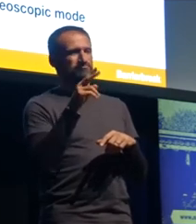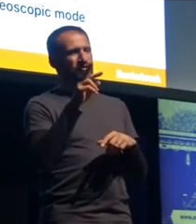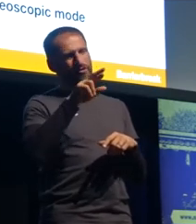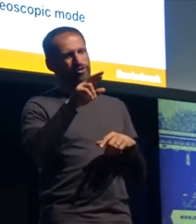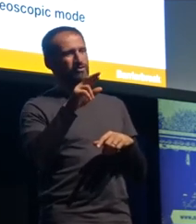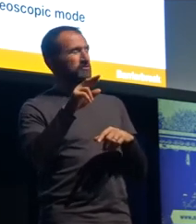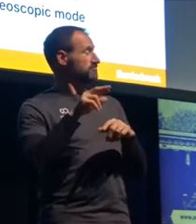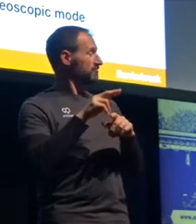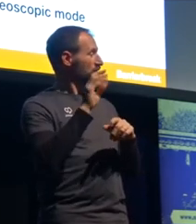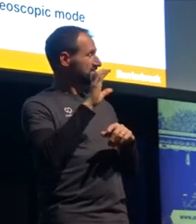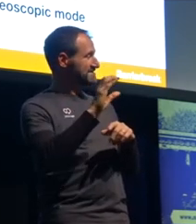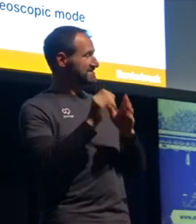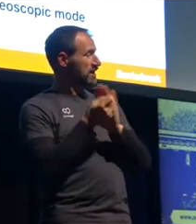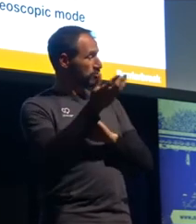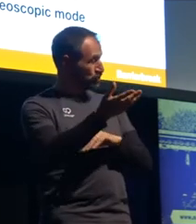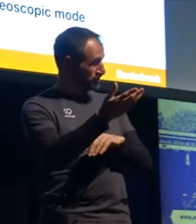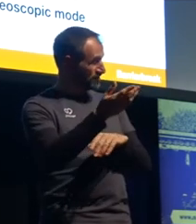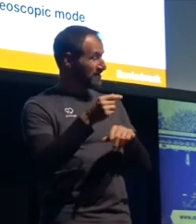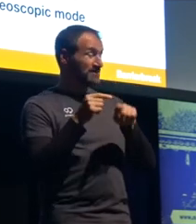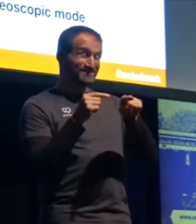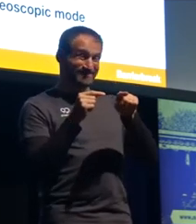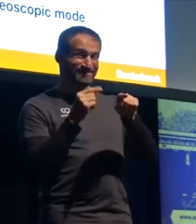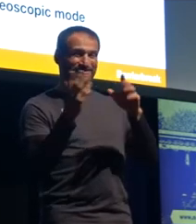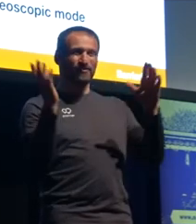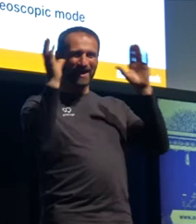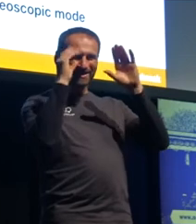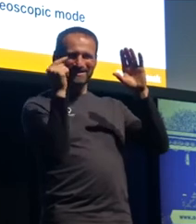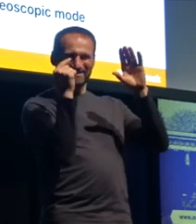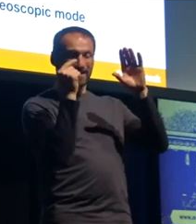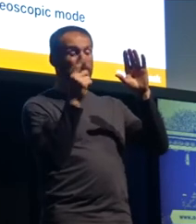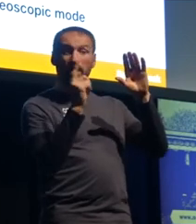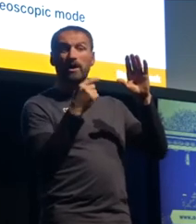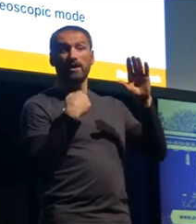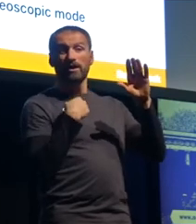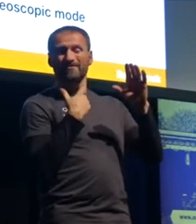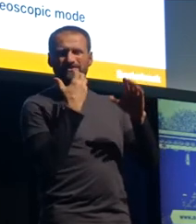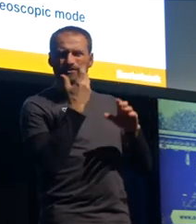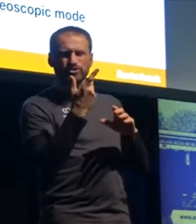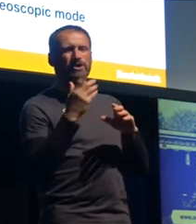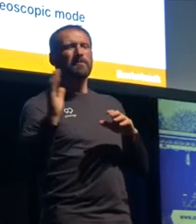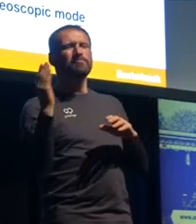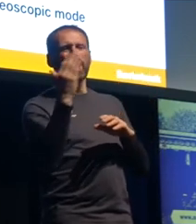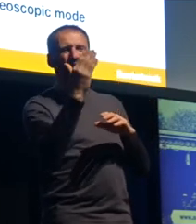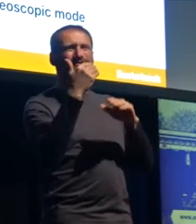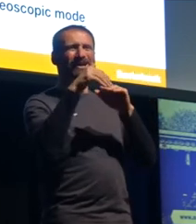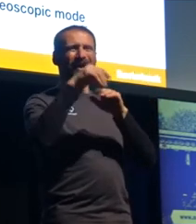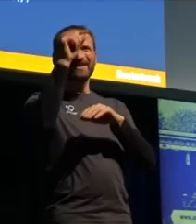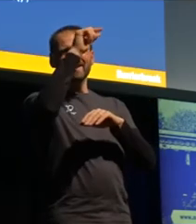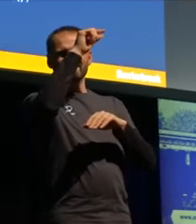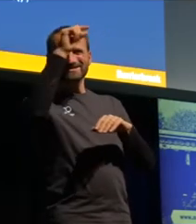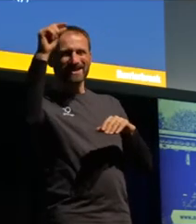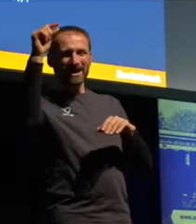it. But what I want is that this browser address bar should not be there.